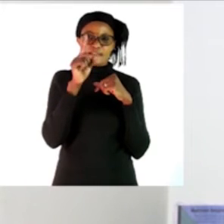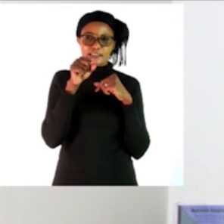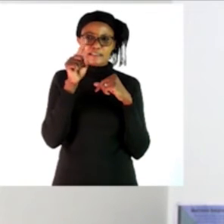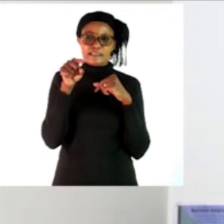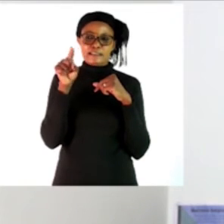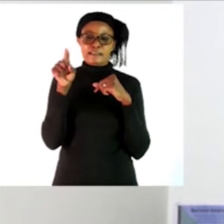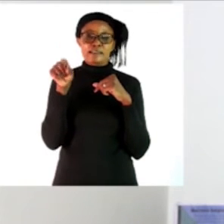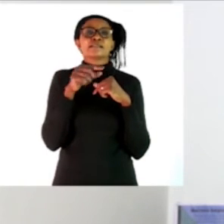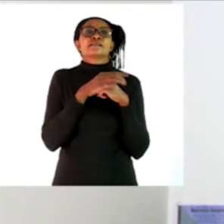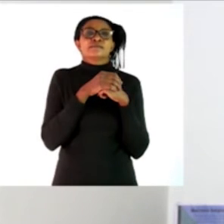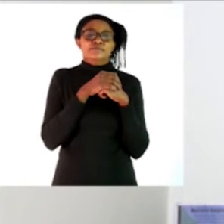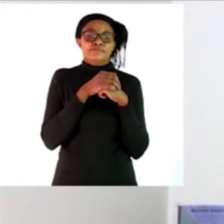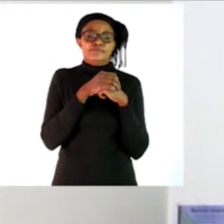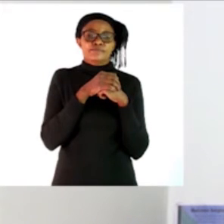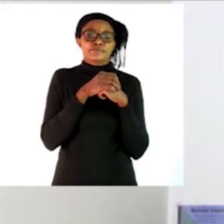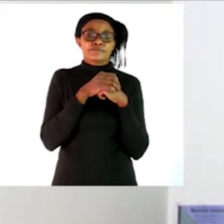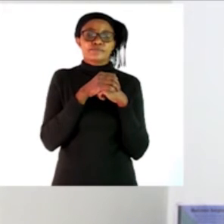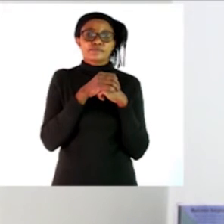5 sticks.